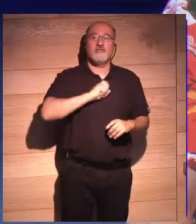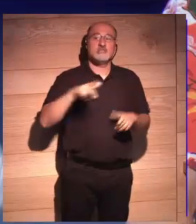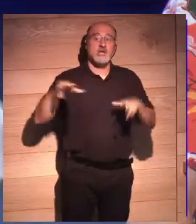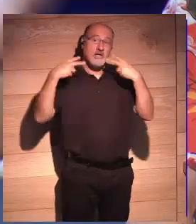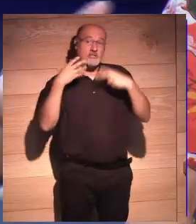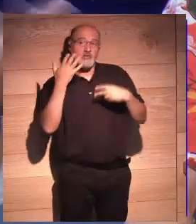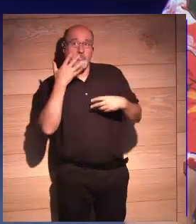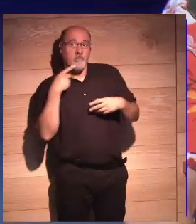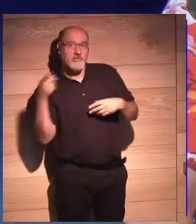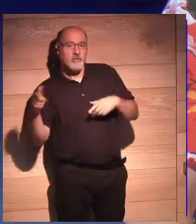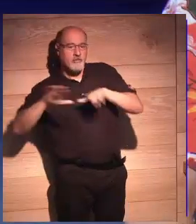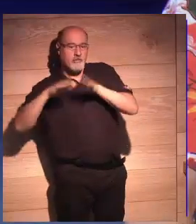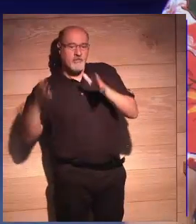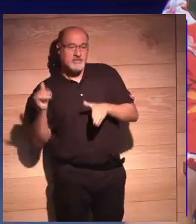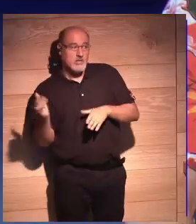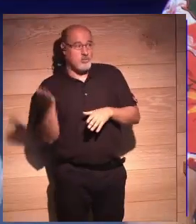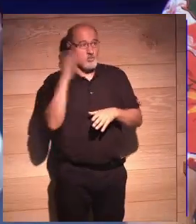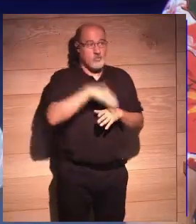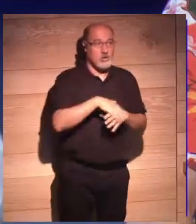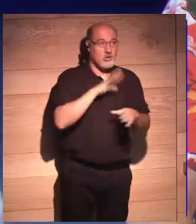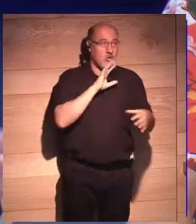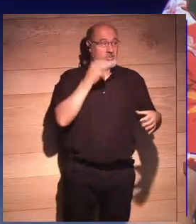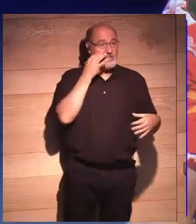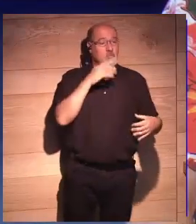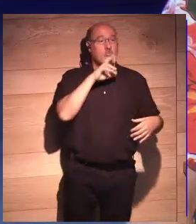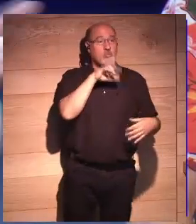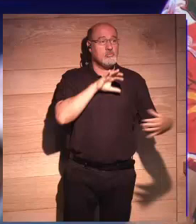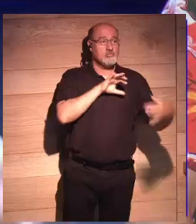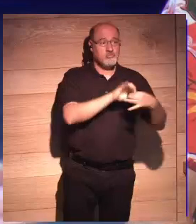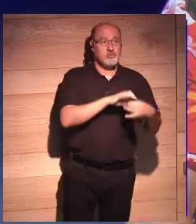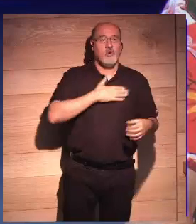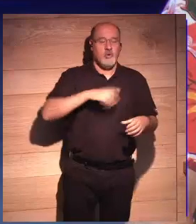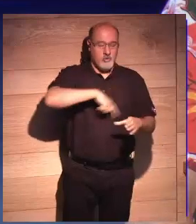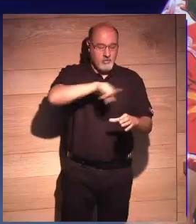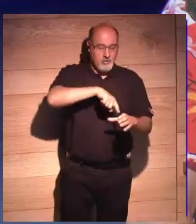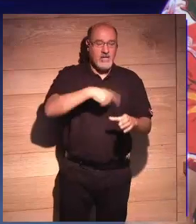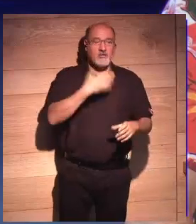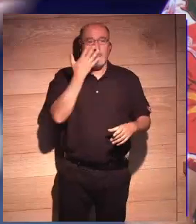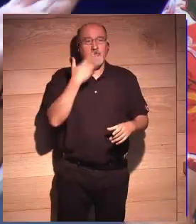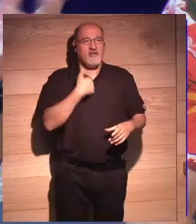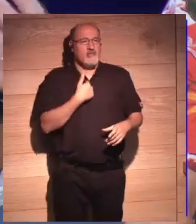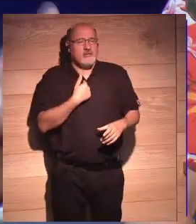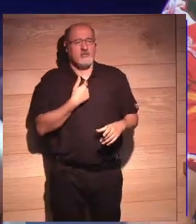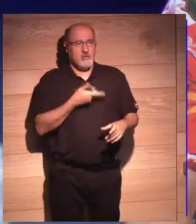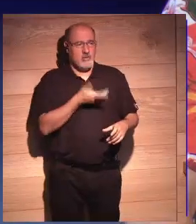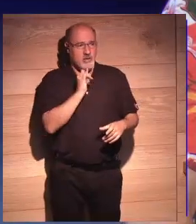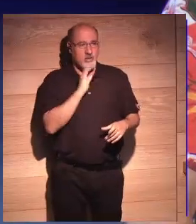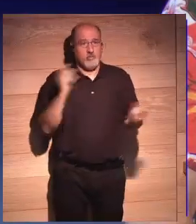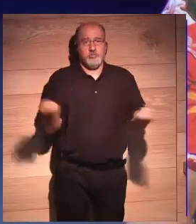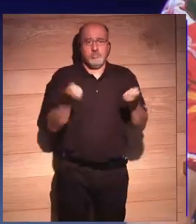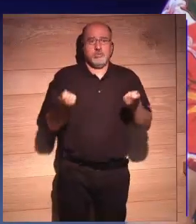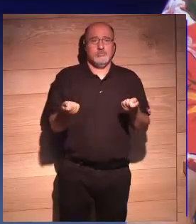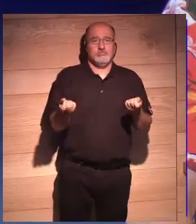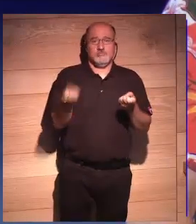with Google glasses and to tell you that whether there is you can make a reservation in a specific restaurant, whether